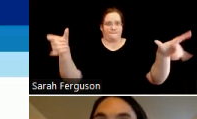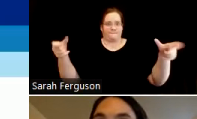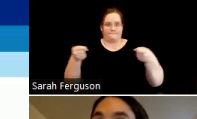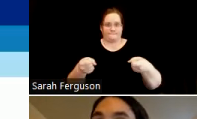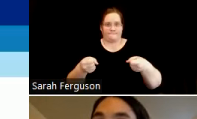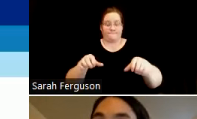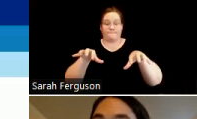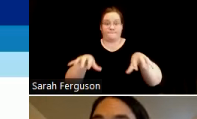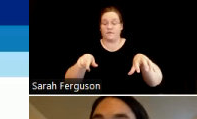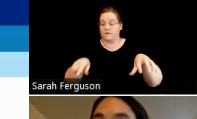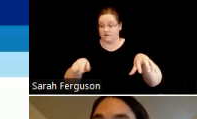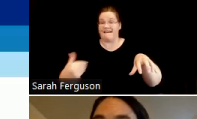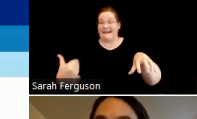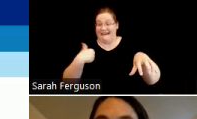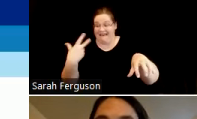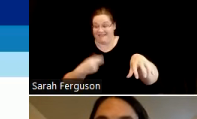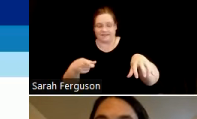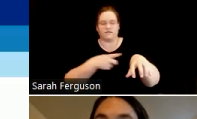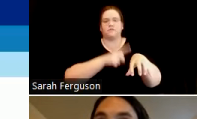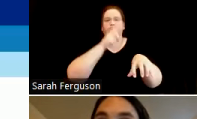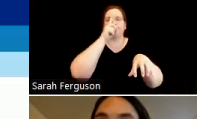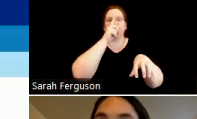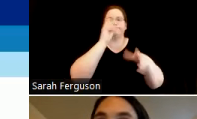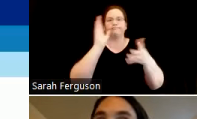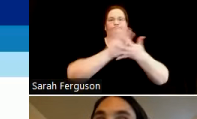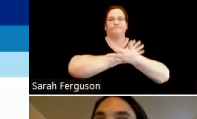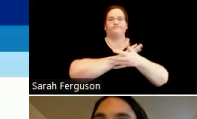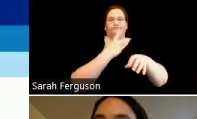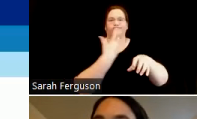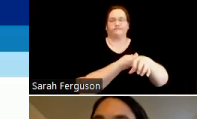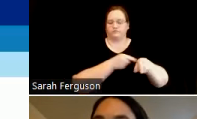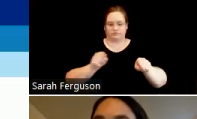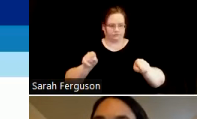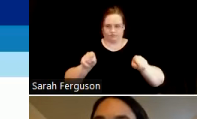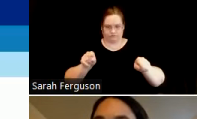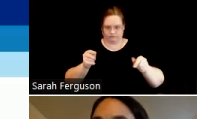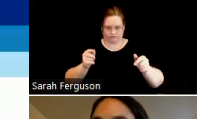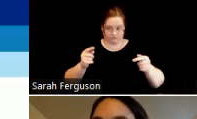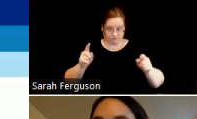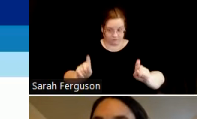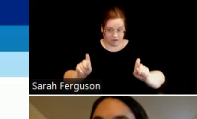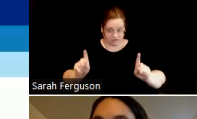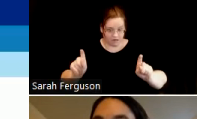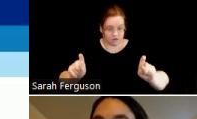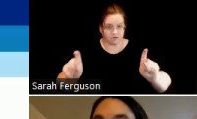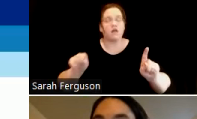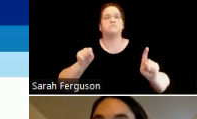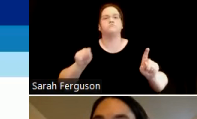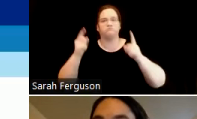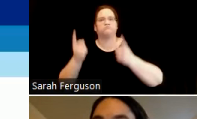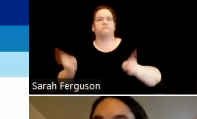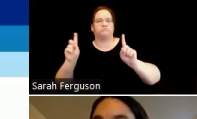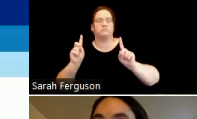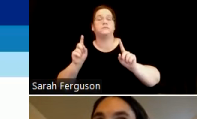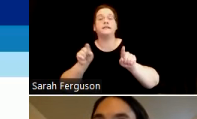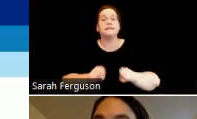both safe and effective with that type of trial. These have been the same type of trial that was performed